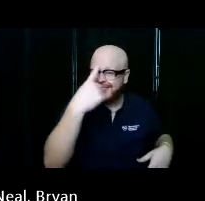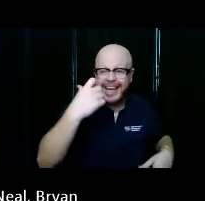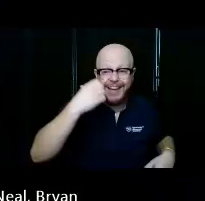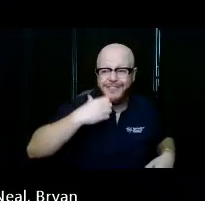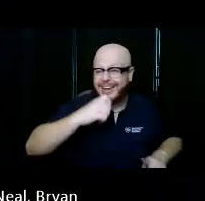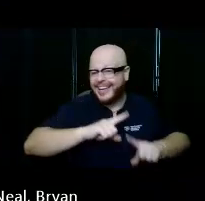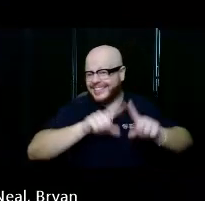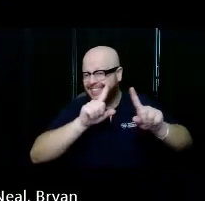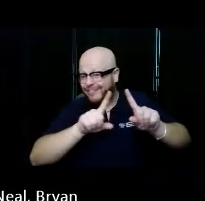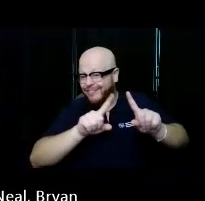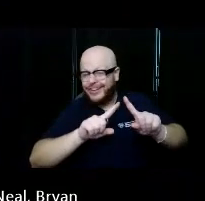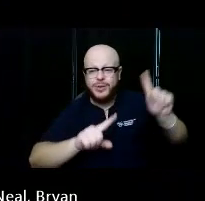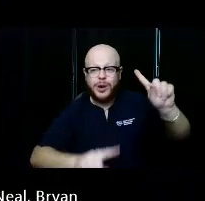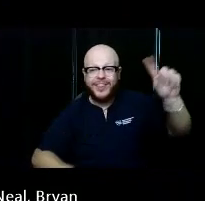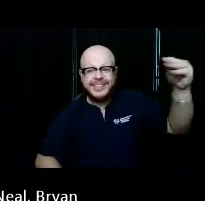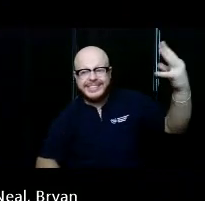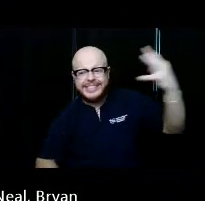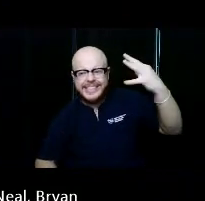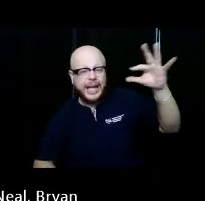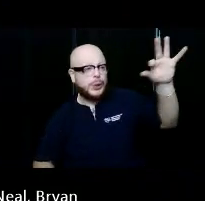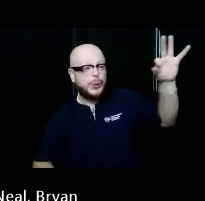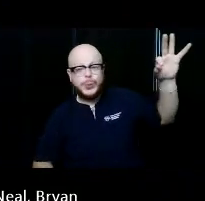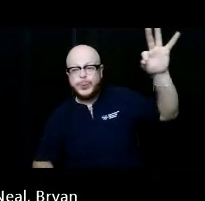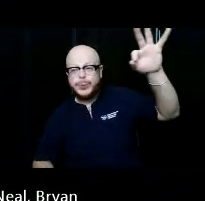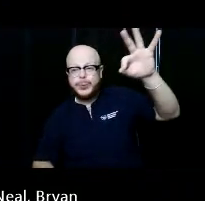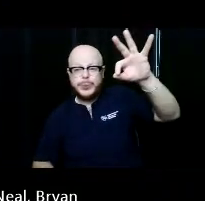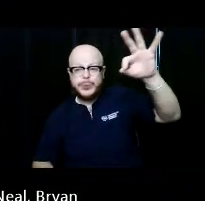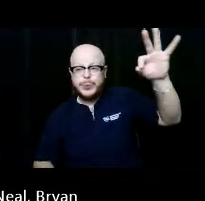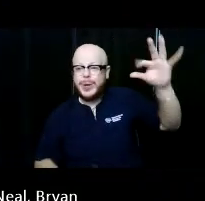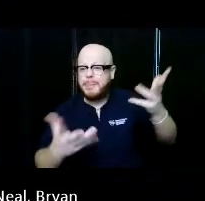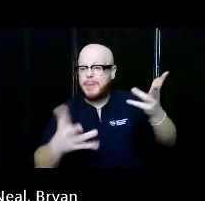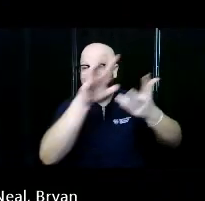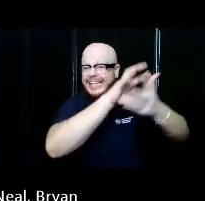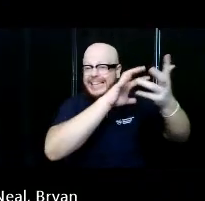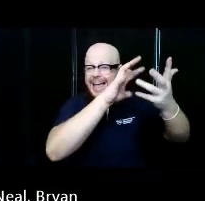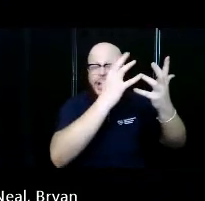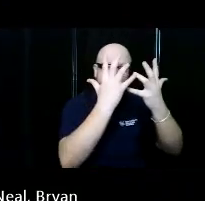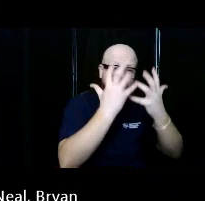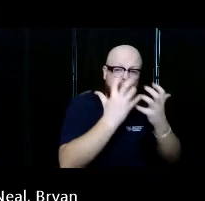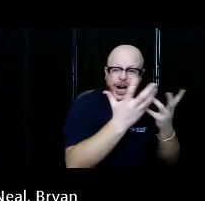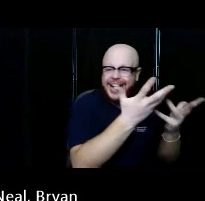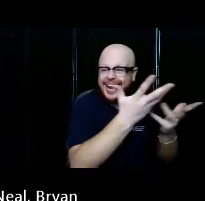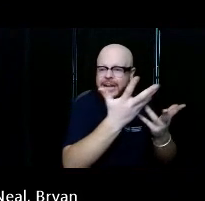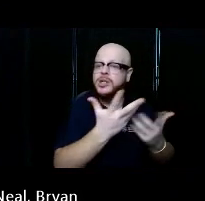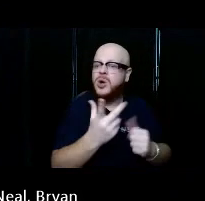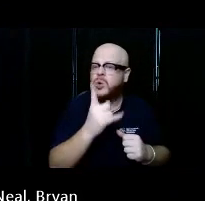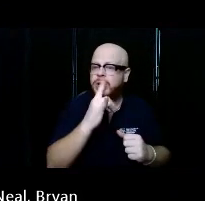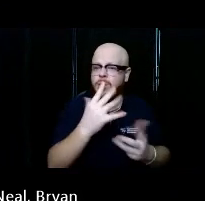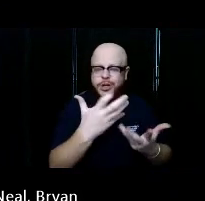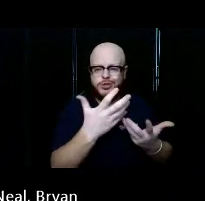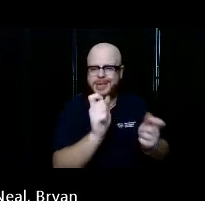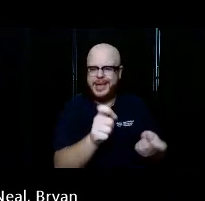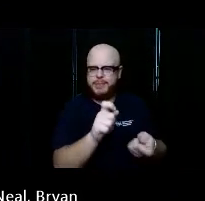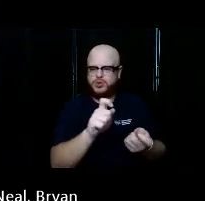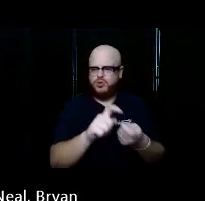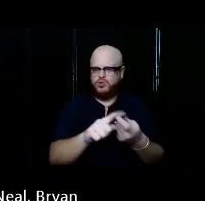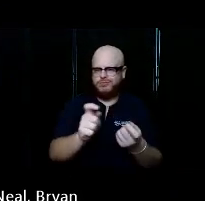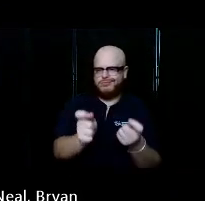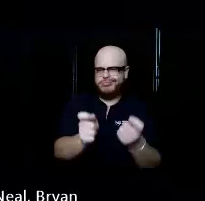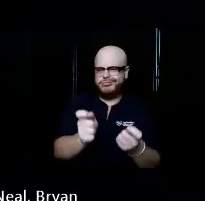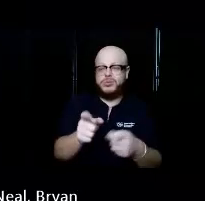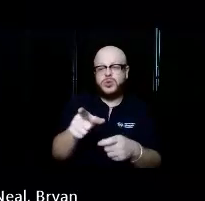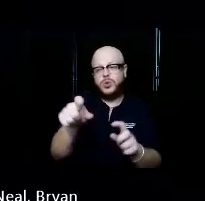is positioned throughout the day changes. So those are some things that can be looked at in the environment as you're going through that interactive process